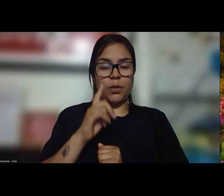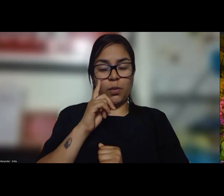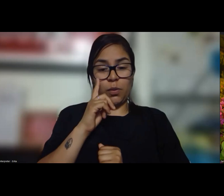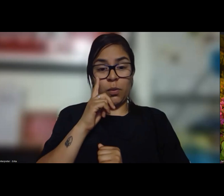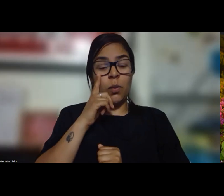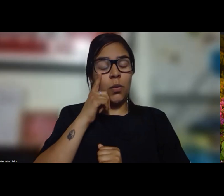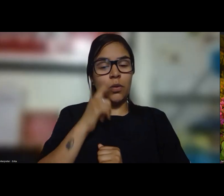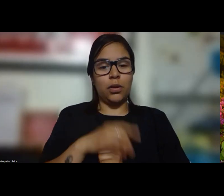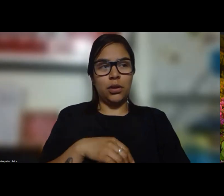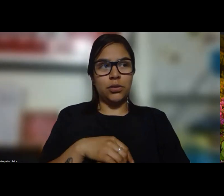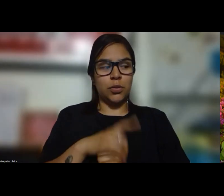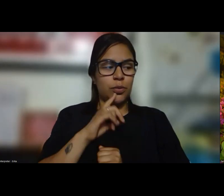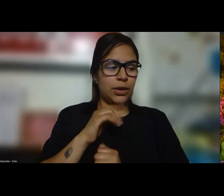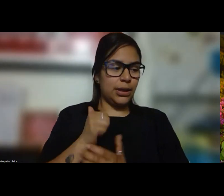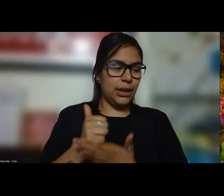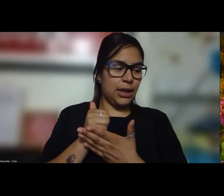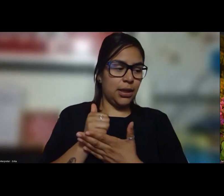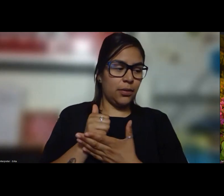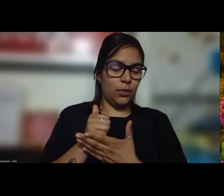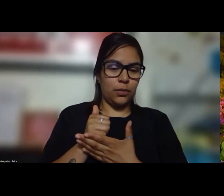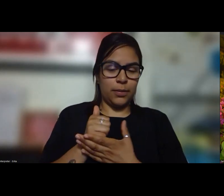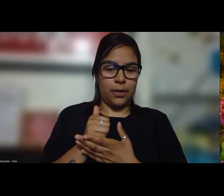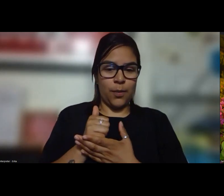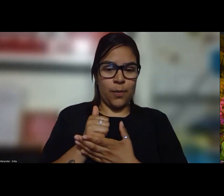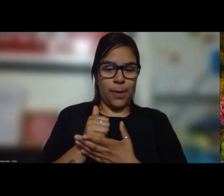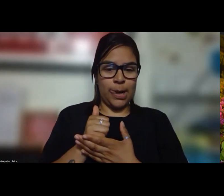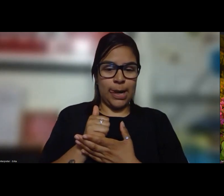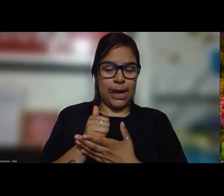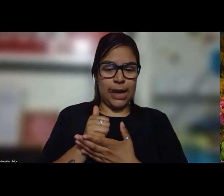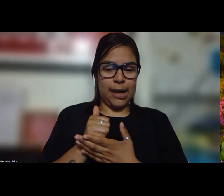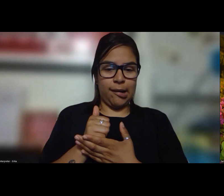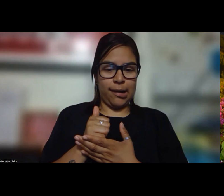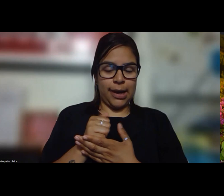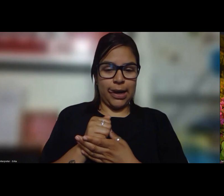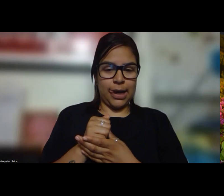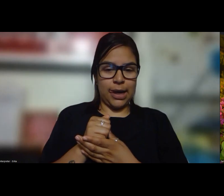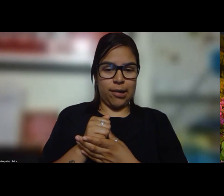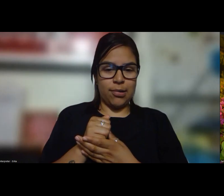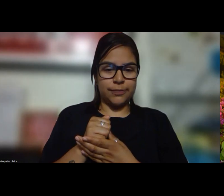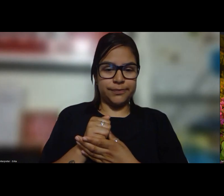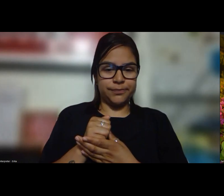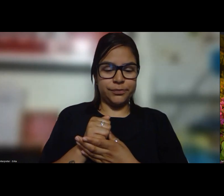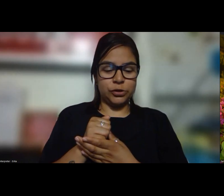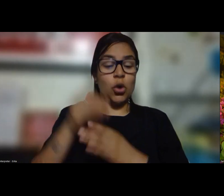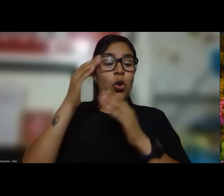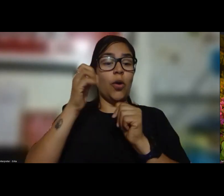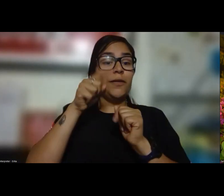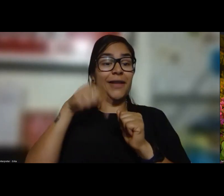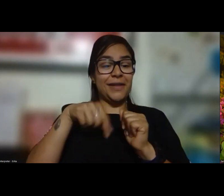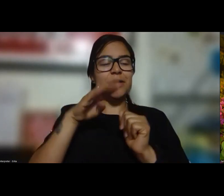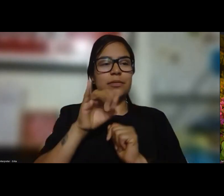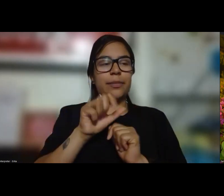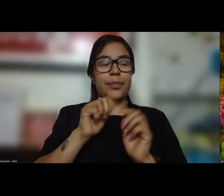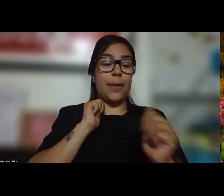at our next meeting and give you an update on this and hear your input, because we will be, assuming it passes through the legislature and is signed into